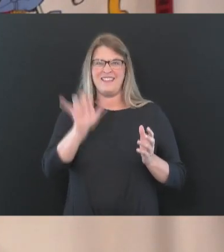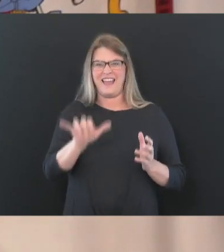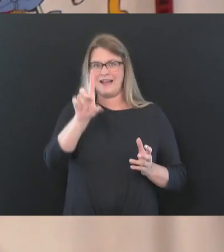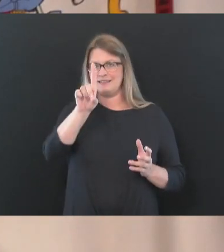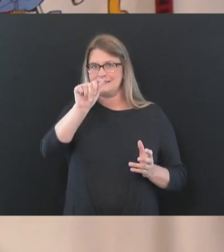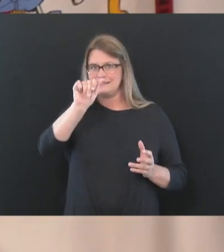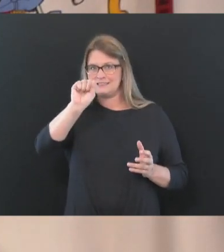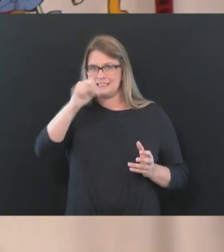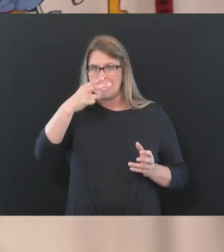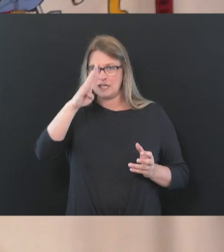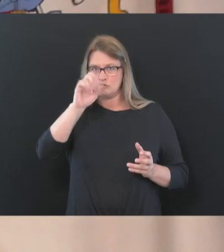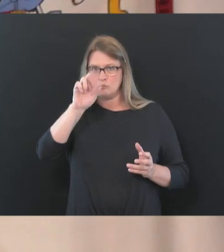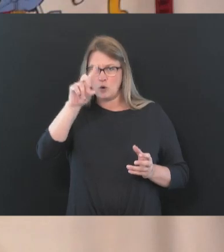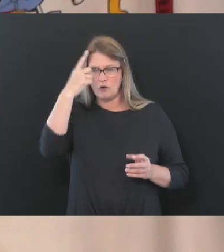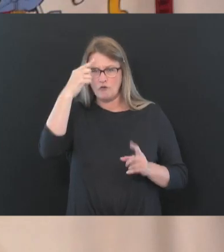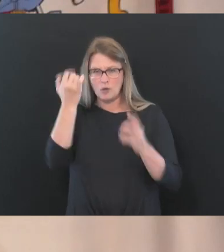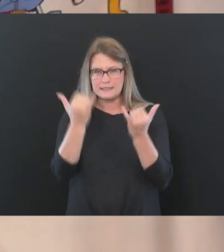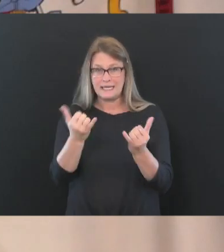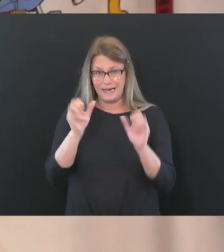dashboard as of today, please.